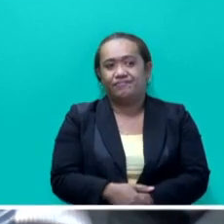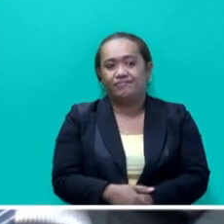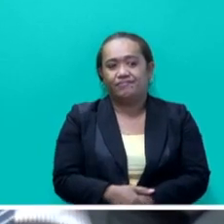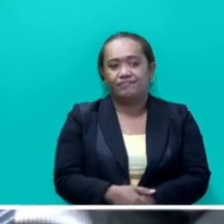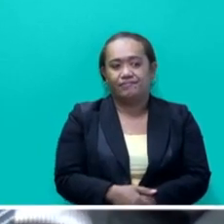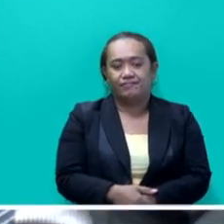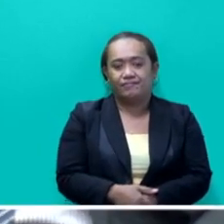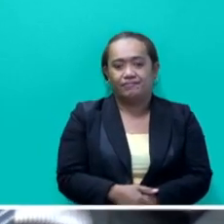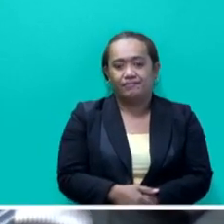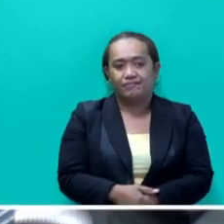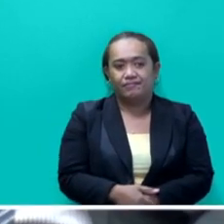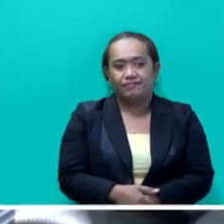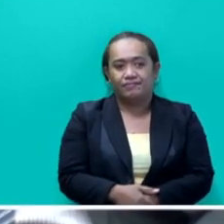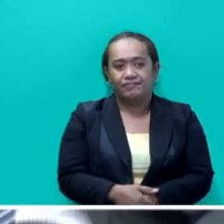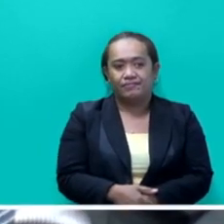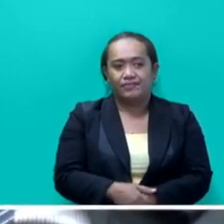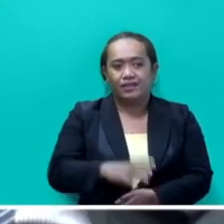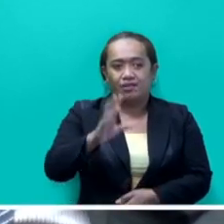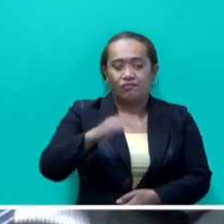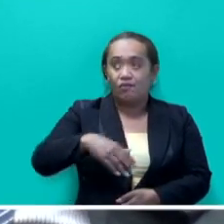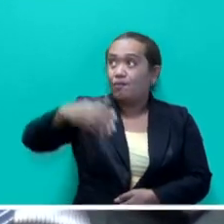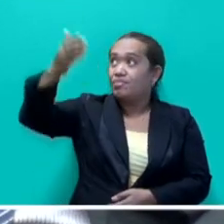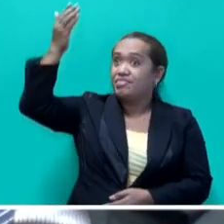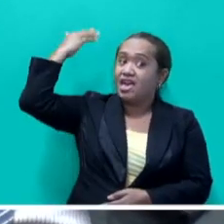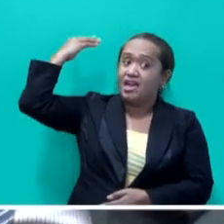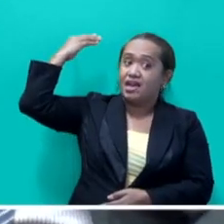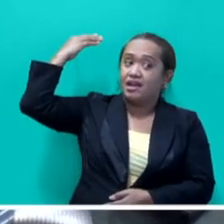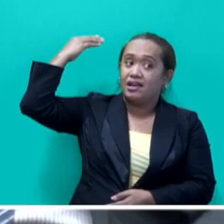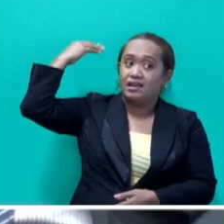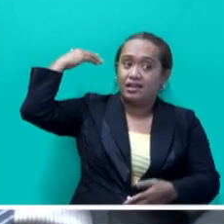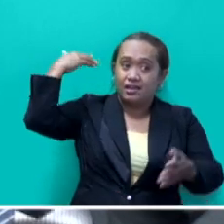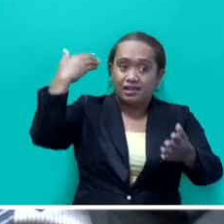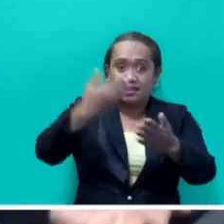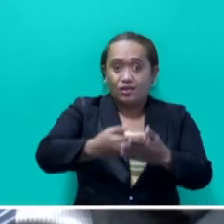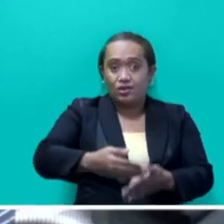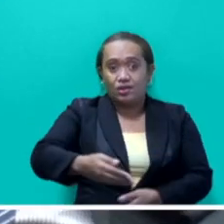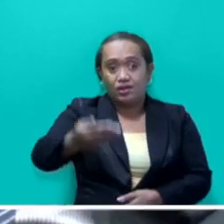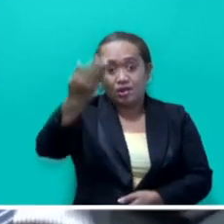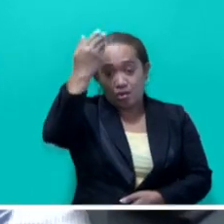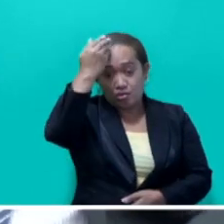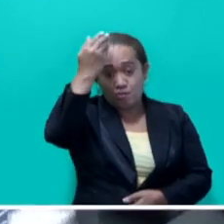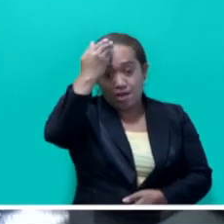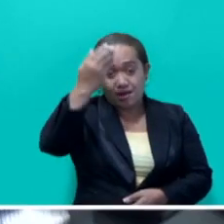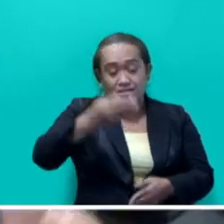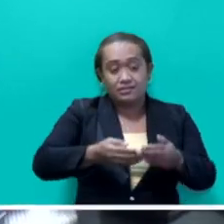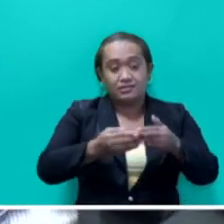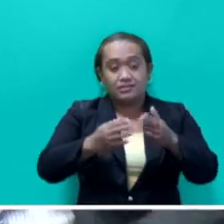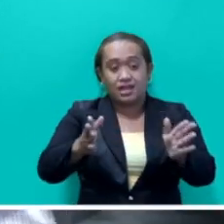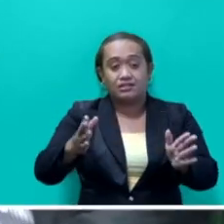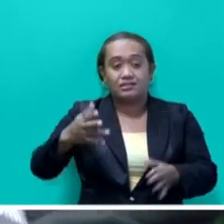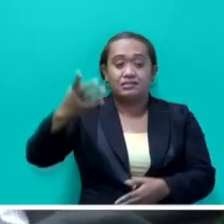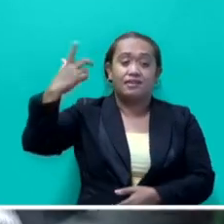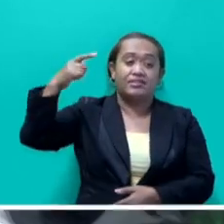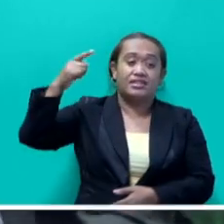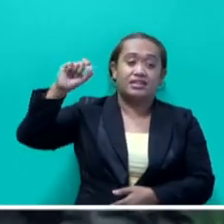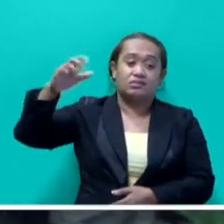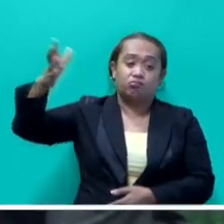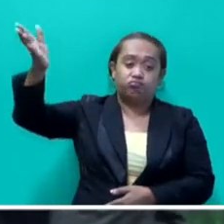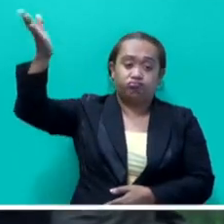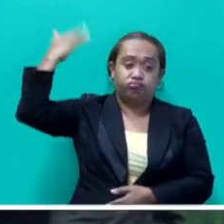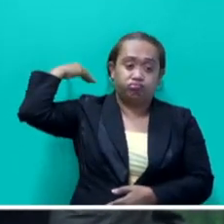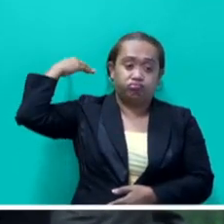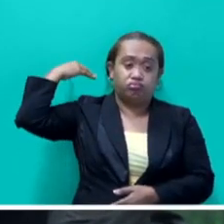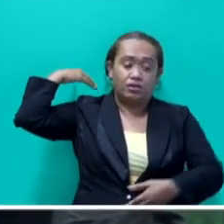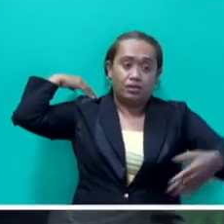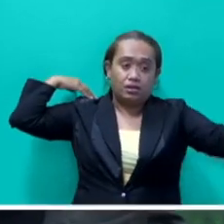Sorry? From then, when Ratumara started Seganga in the 70s,